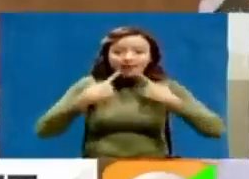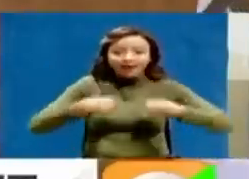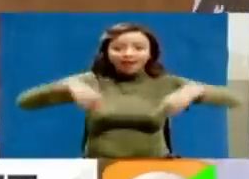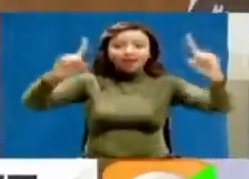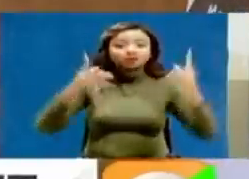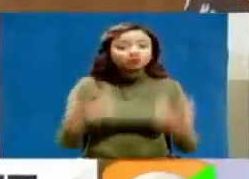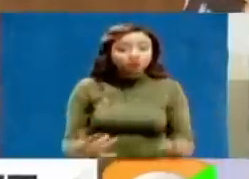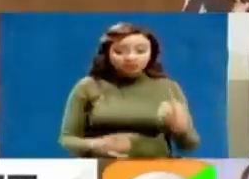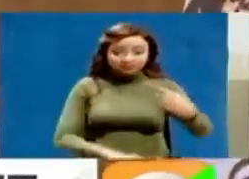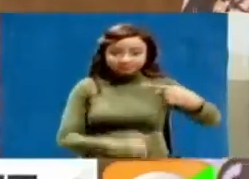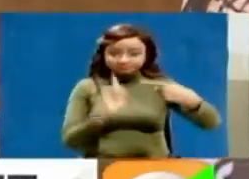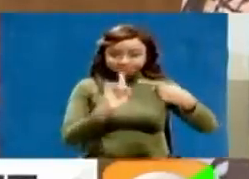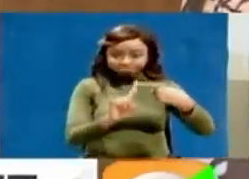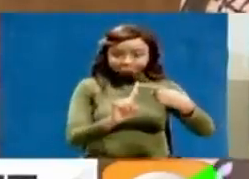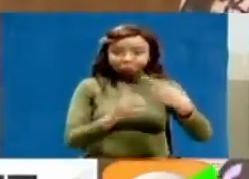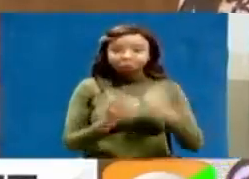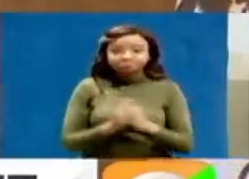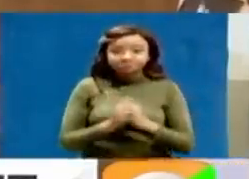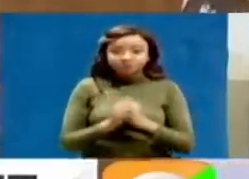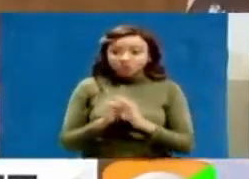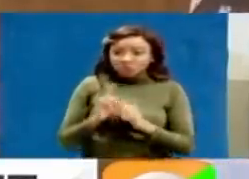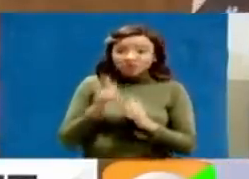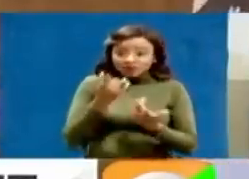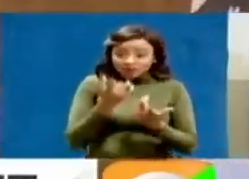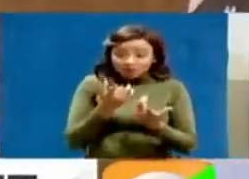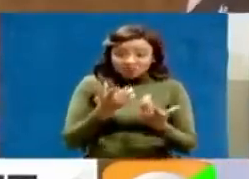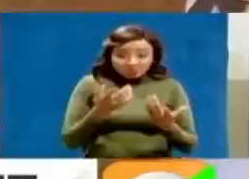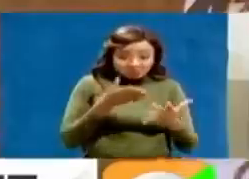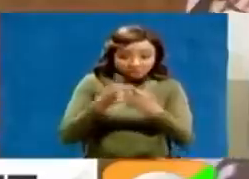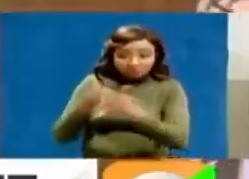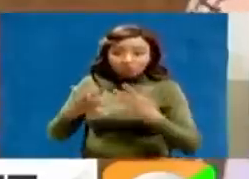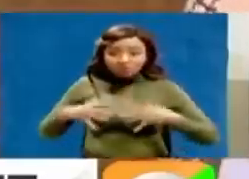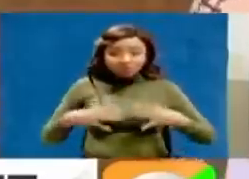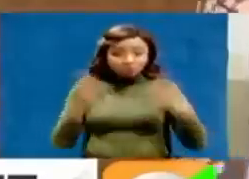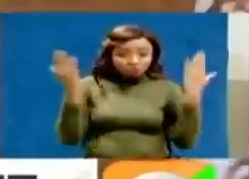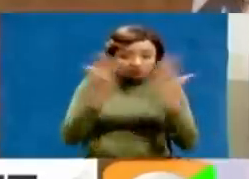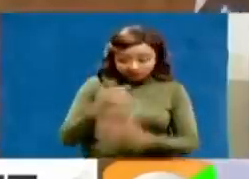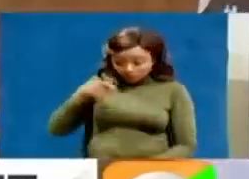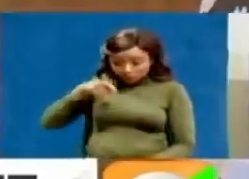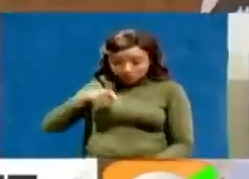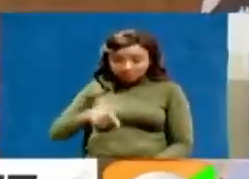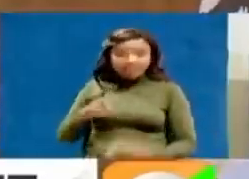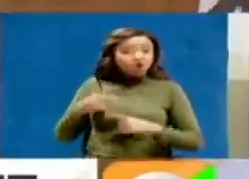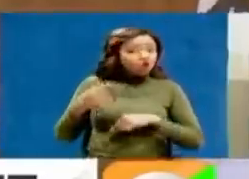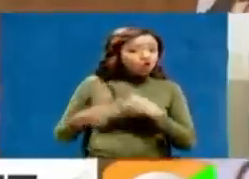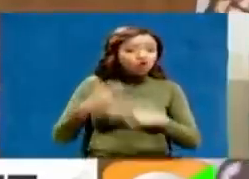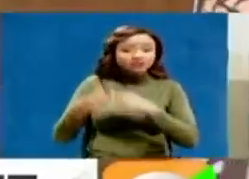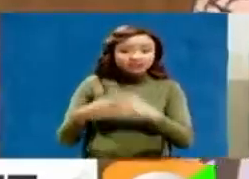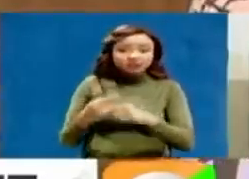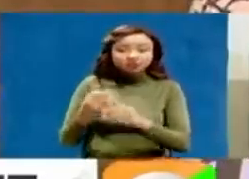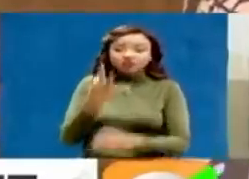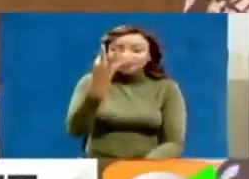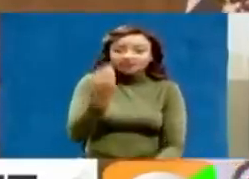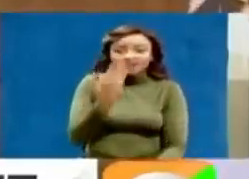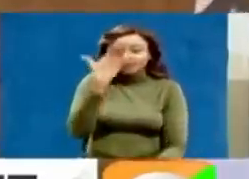follows: that our nationwide curfew shall remain in force for a further